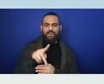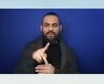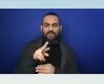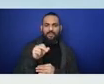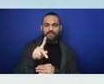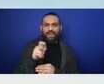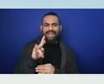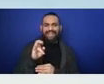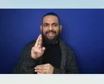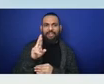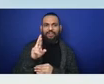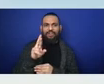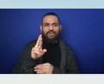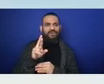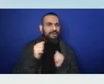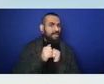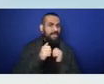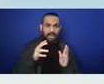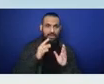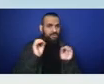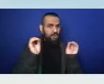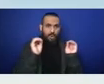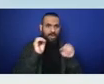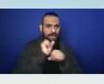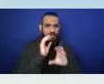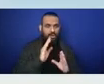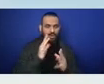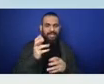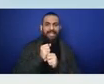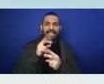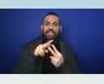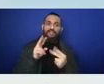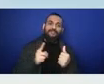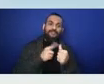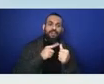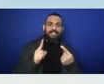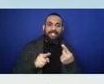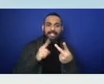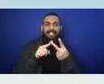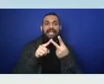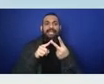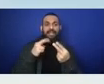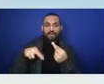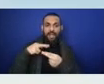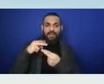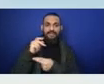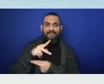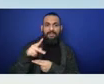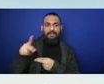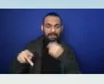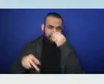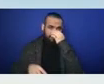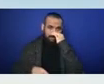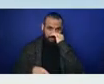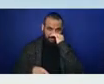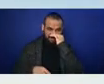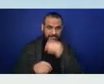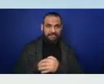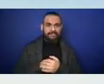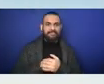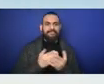there's a new program that utilizes a new form that is the Schedule C, and which allows